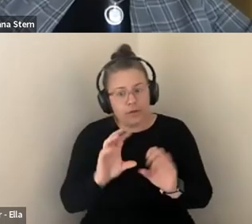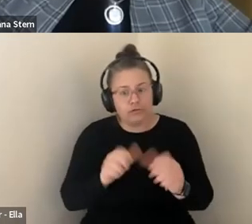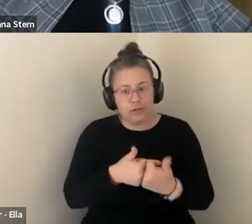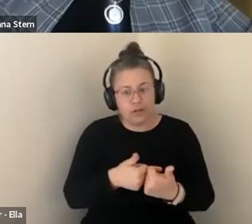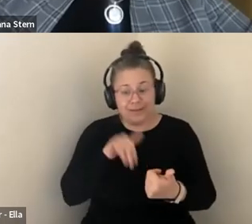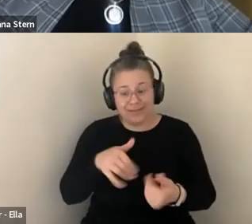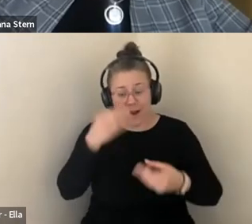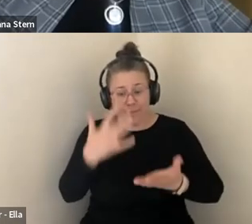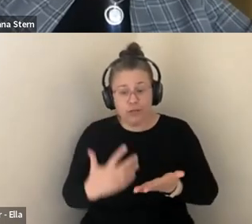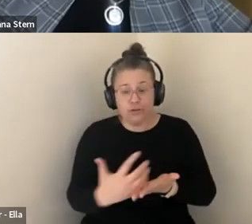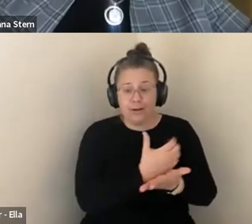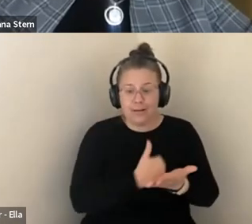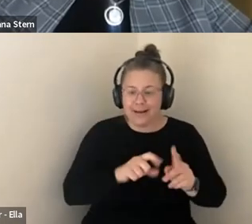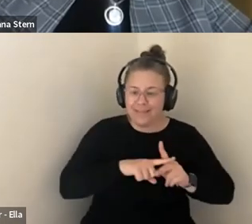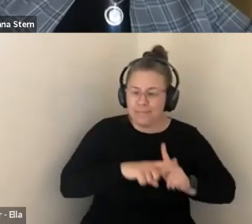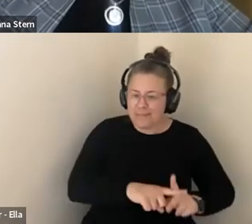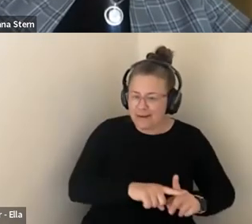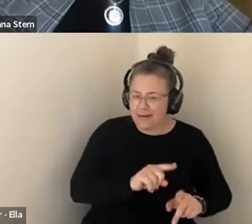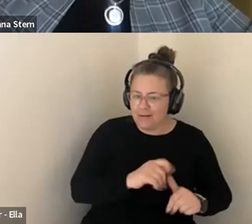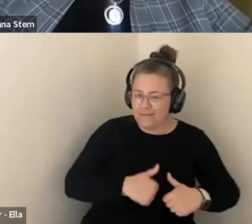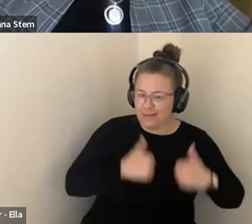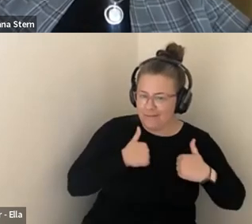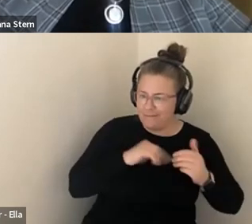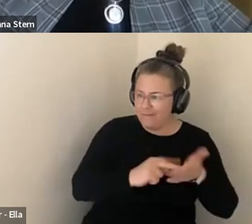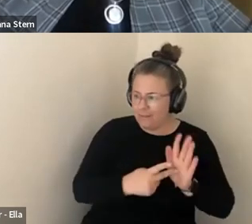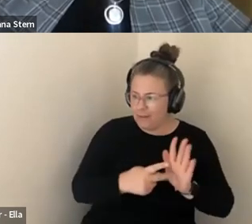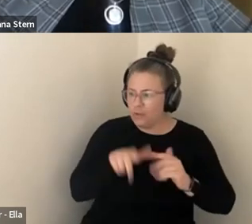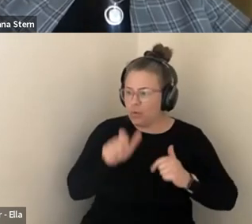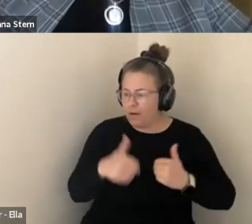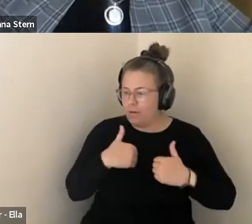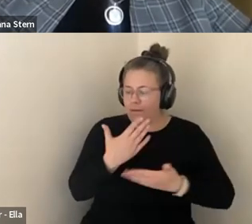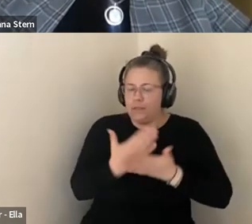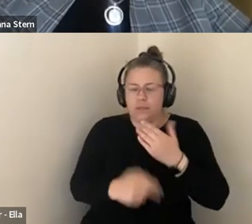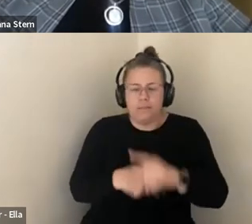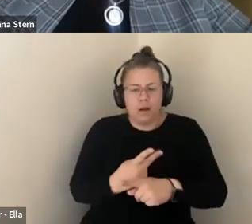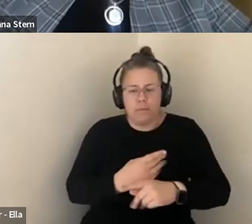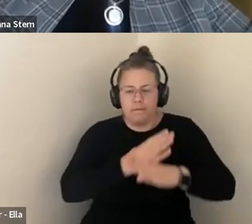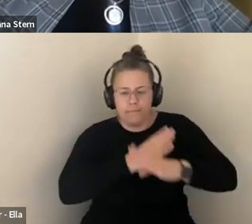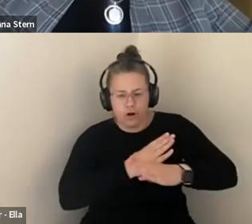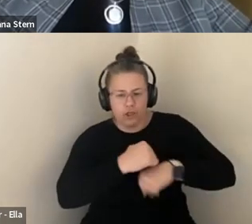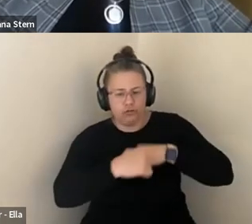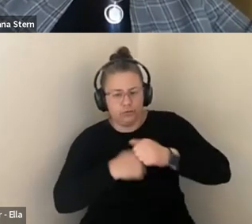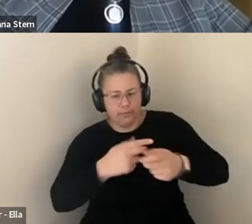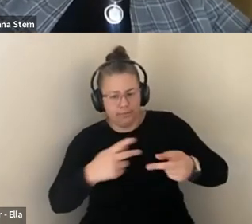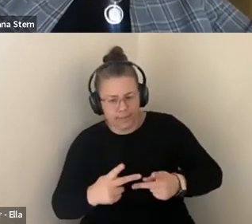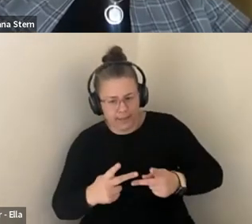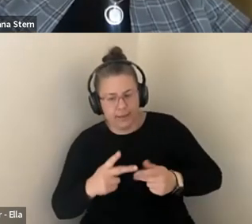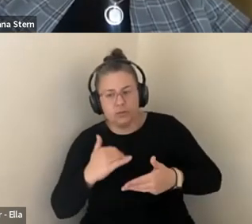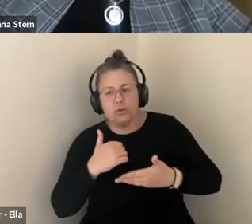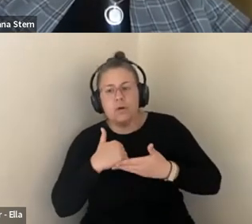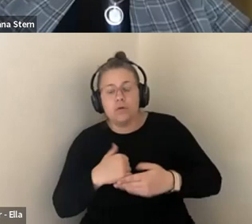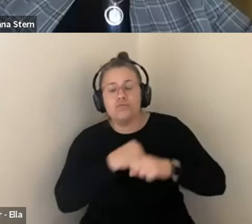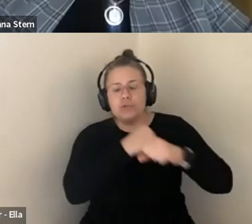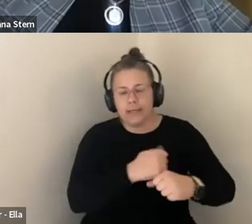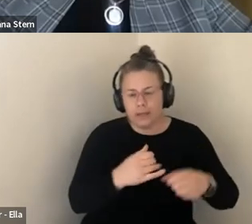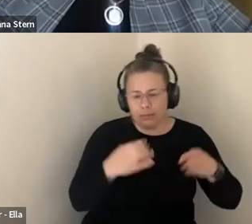life, we need structures to help make sure that at the very least there's benefit to the individual, and where it's sort of time appropriate across development. And